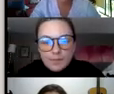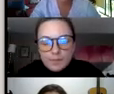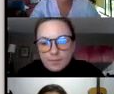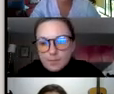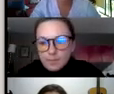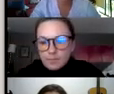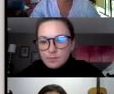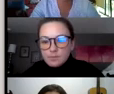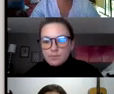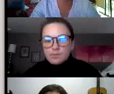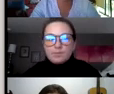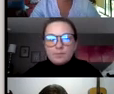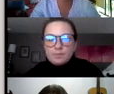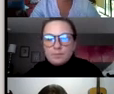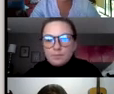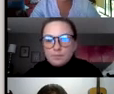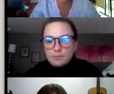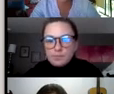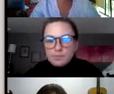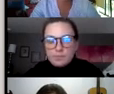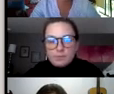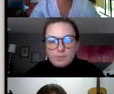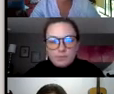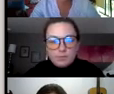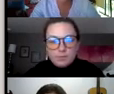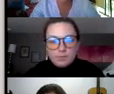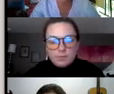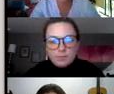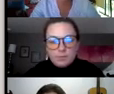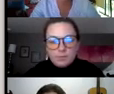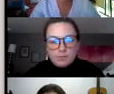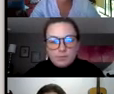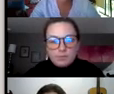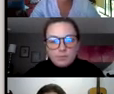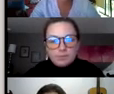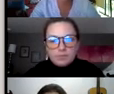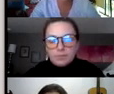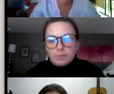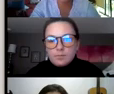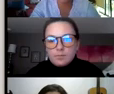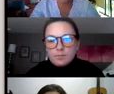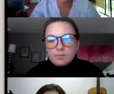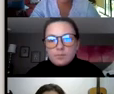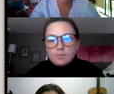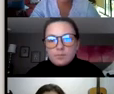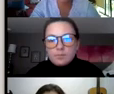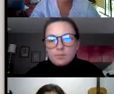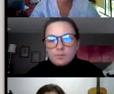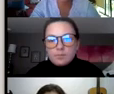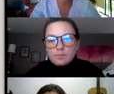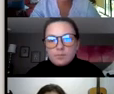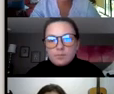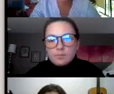more recently, we've started to differentiate between heritage speakers of Spanish and native speakers of Spanish.